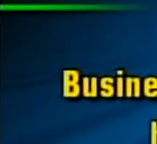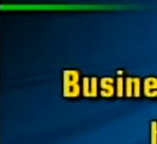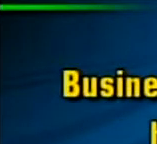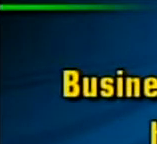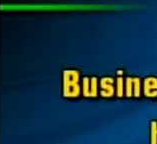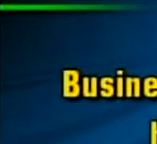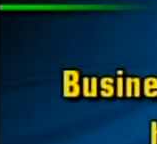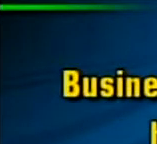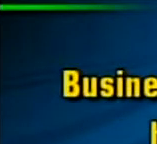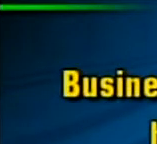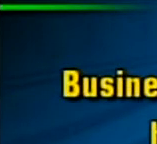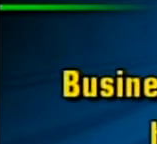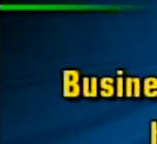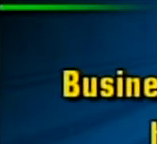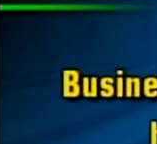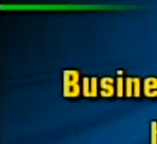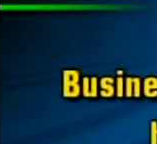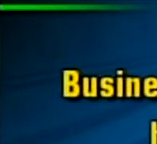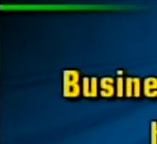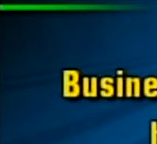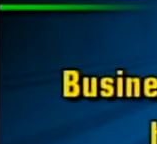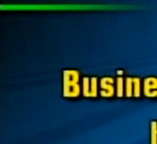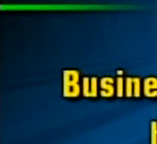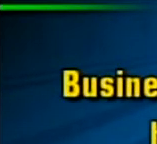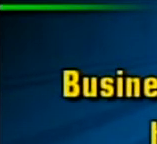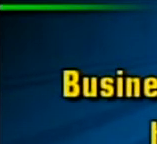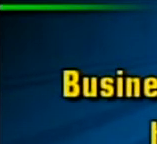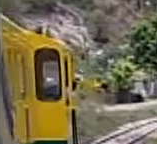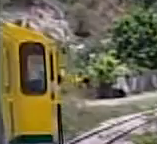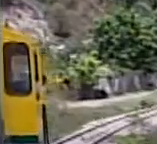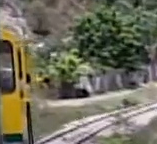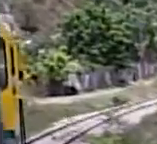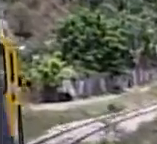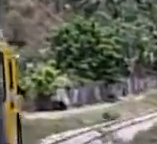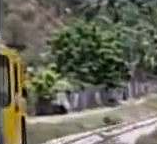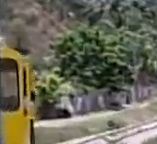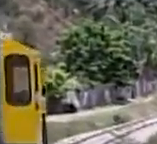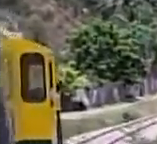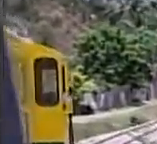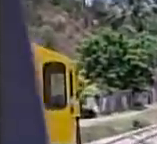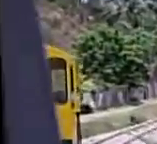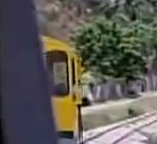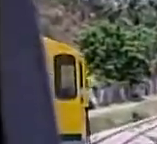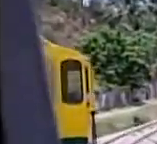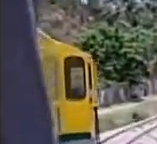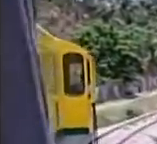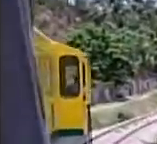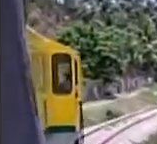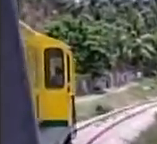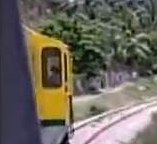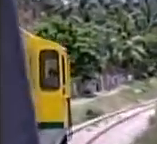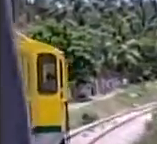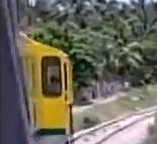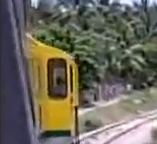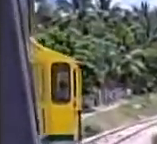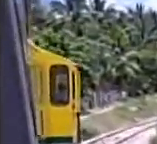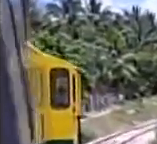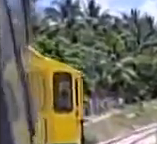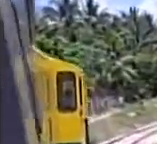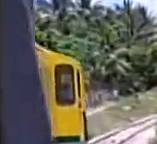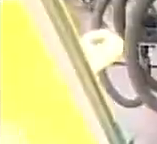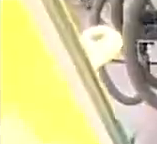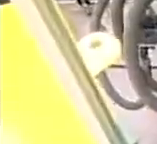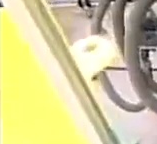by two companies that expressed interest in a public-private partnership for the operation and management of the Jamaica Railway Corporation, the